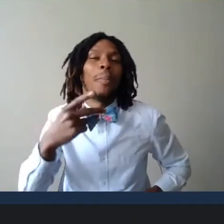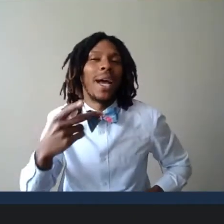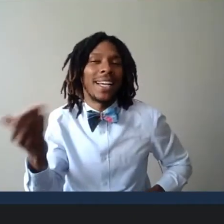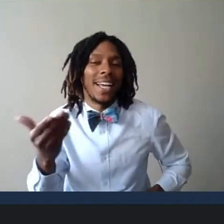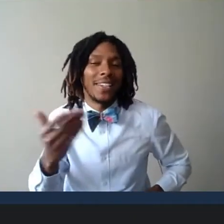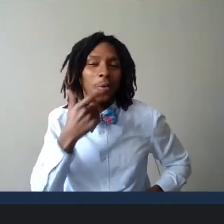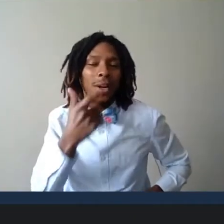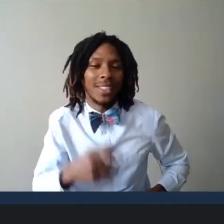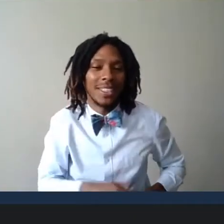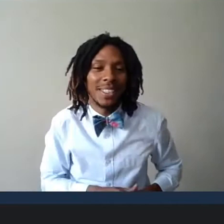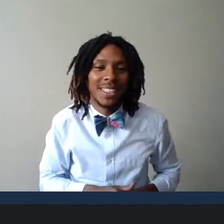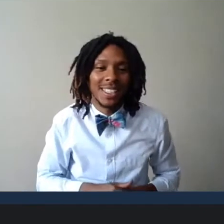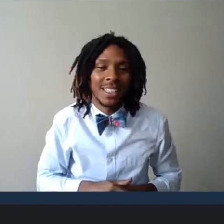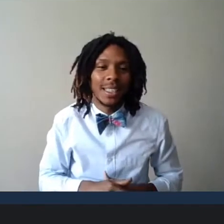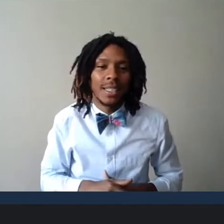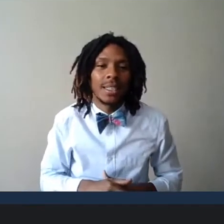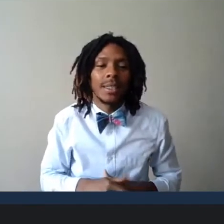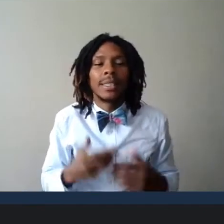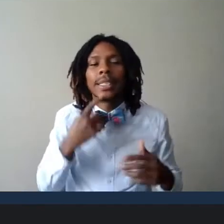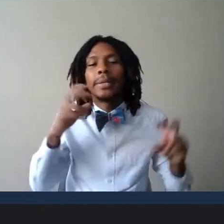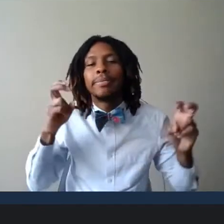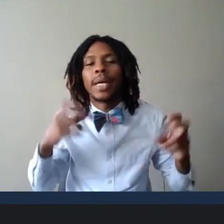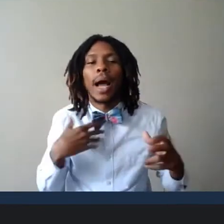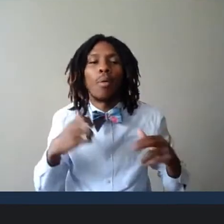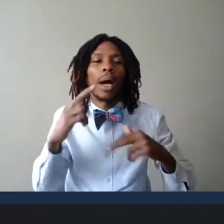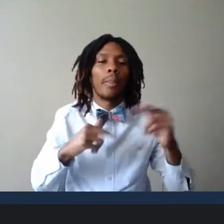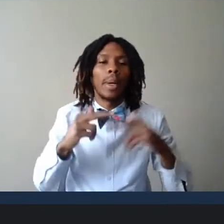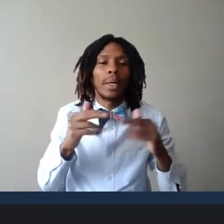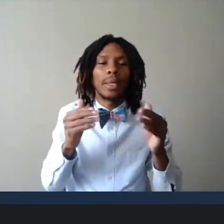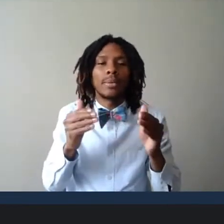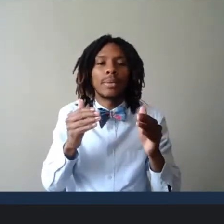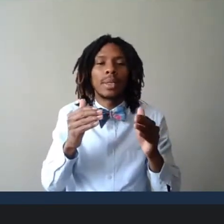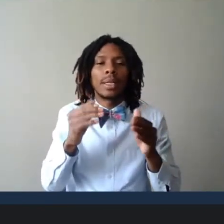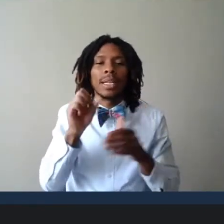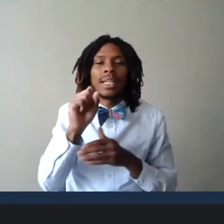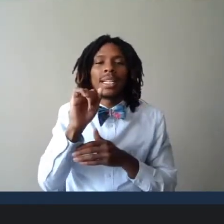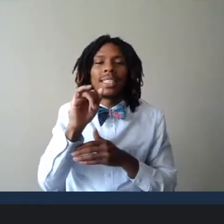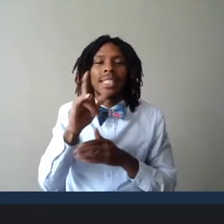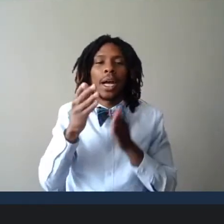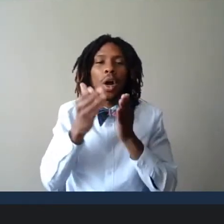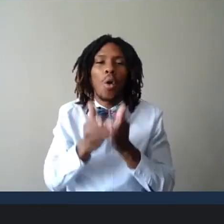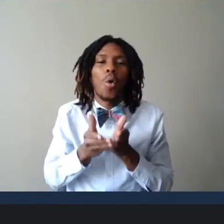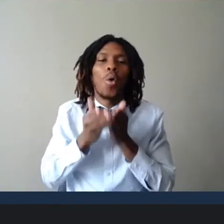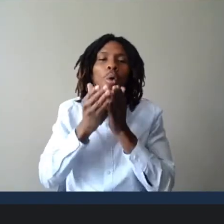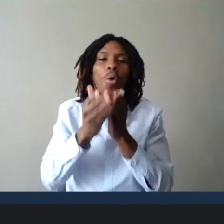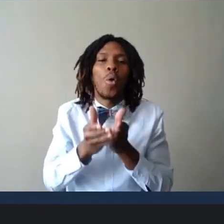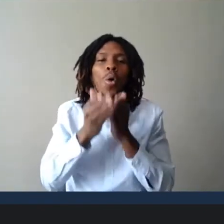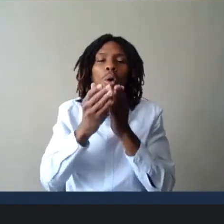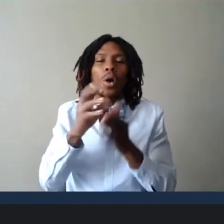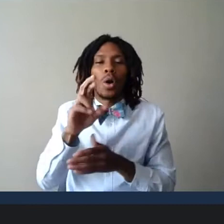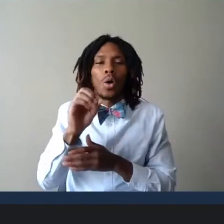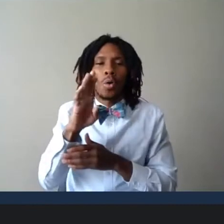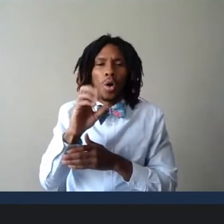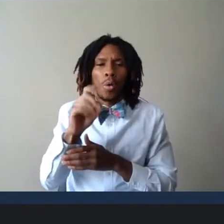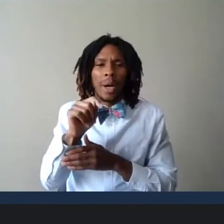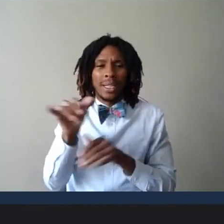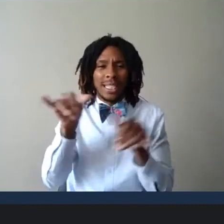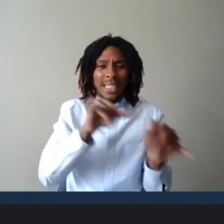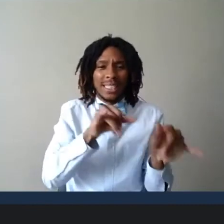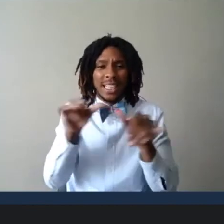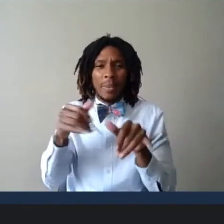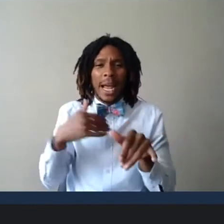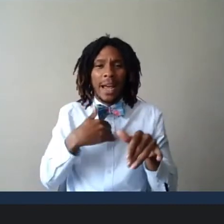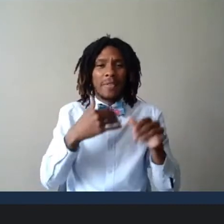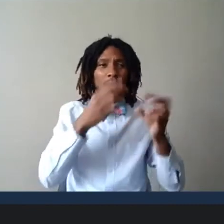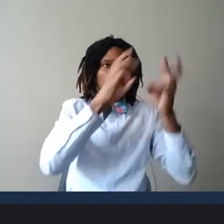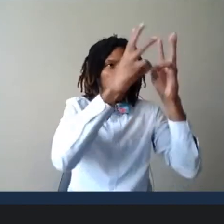Pecky. Let's say I want to build a sailing robot. Is it possible to simulate the water and weather at sea and